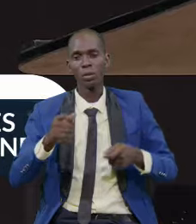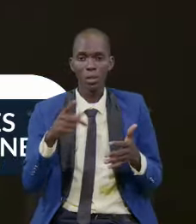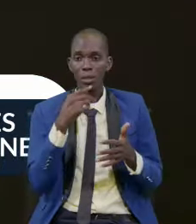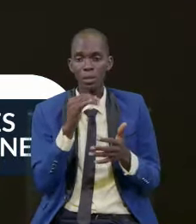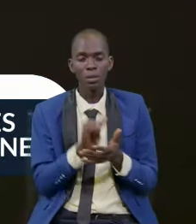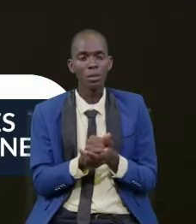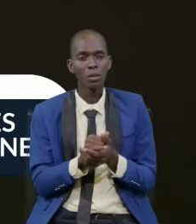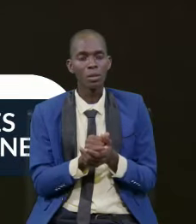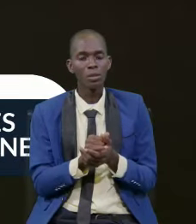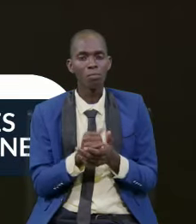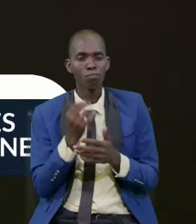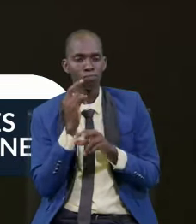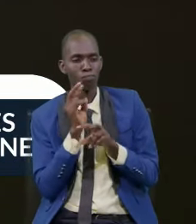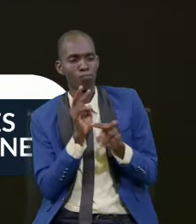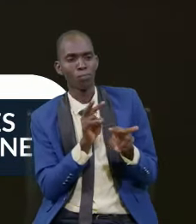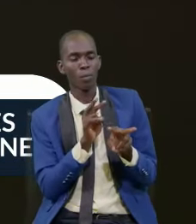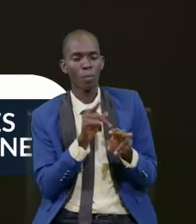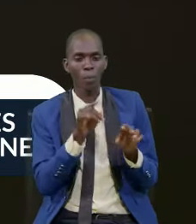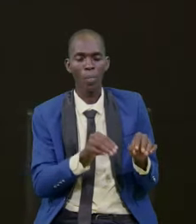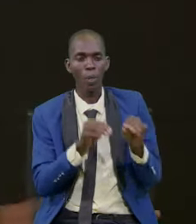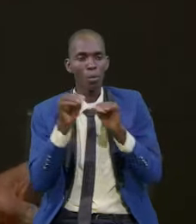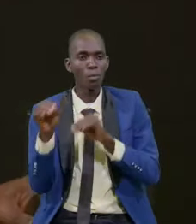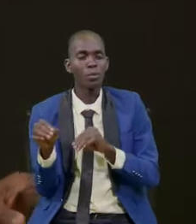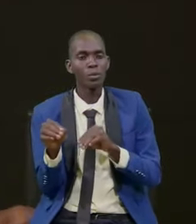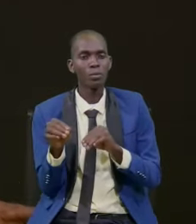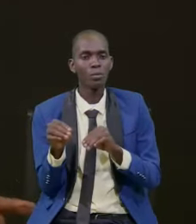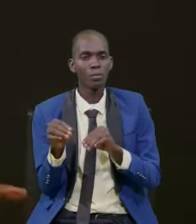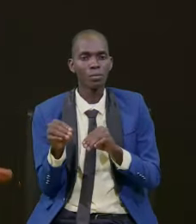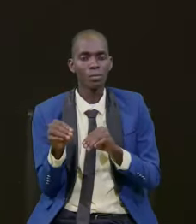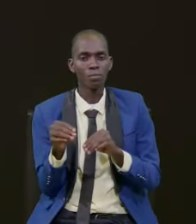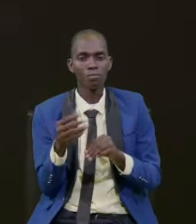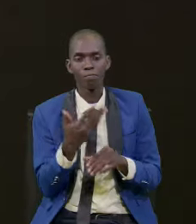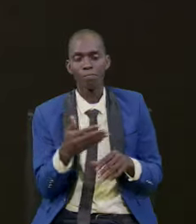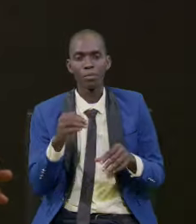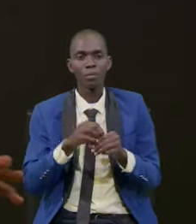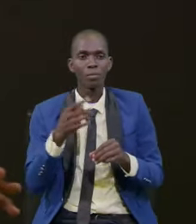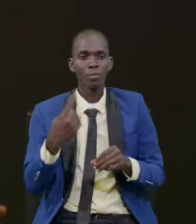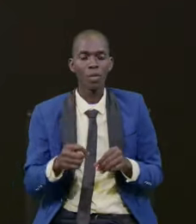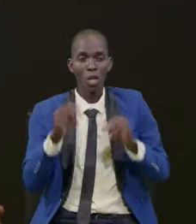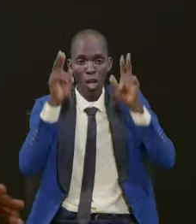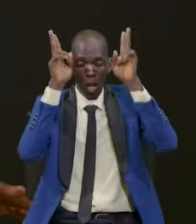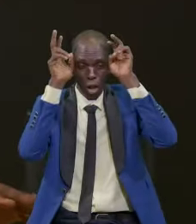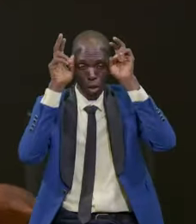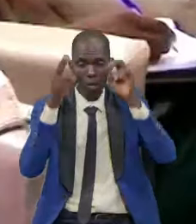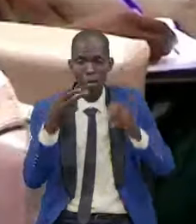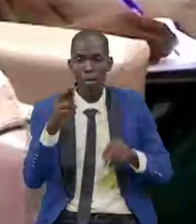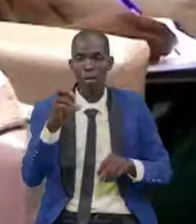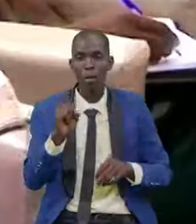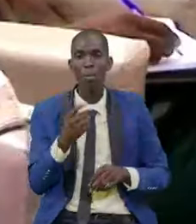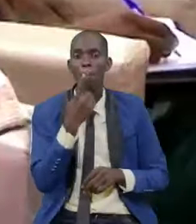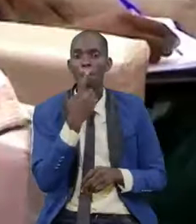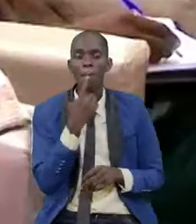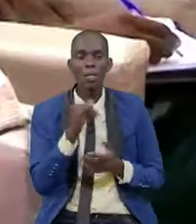bits in the horses' mouths that they may obey us, and